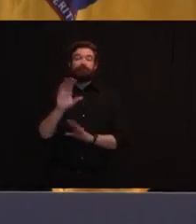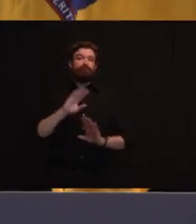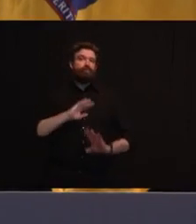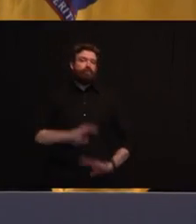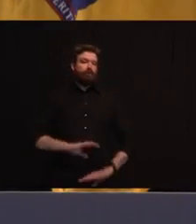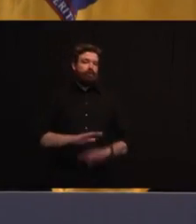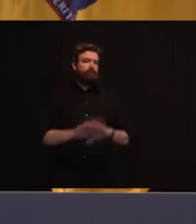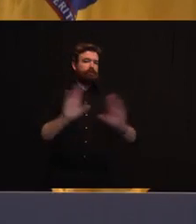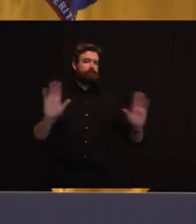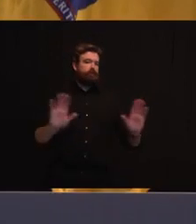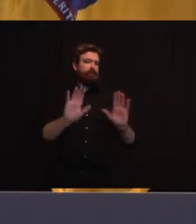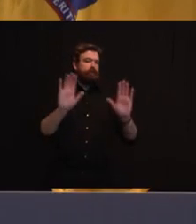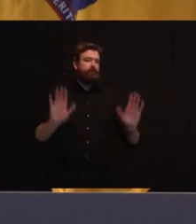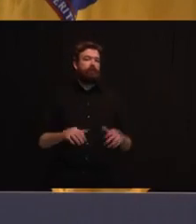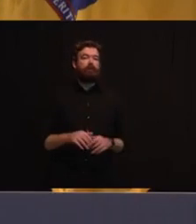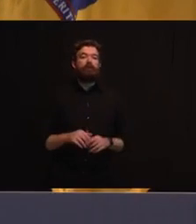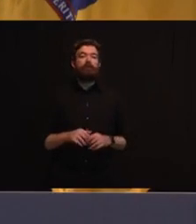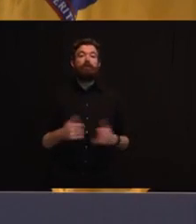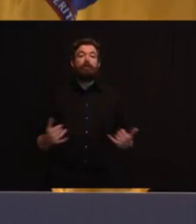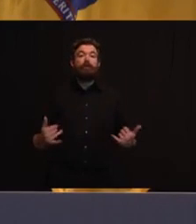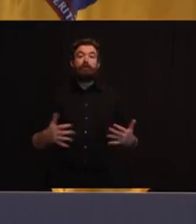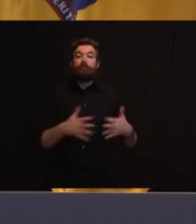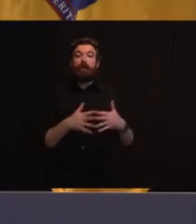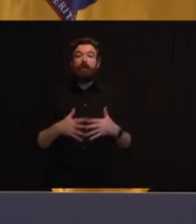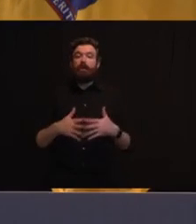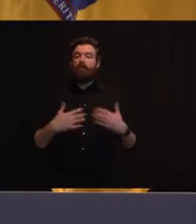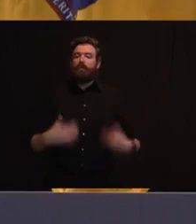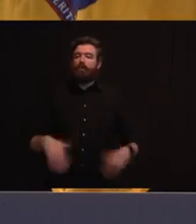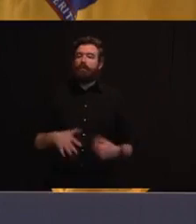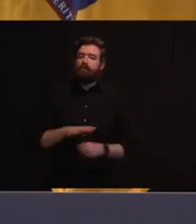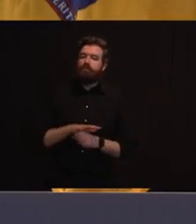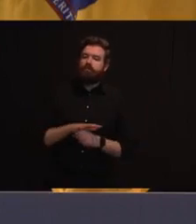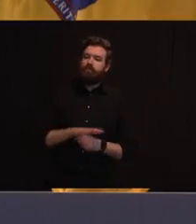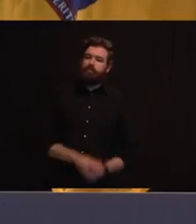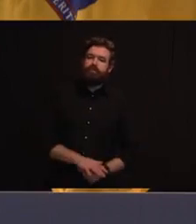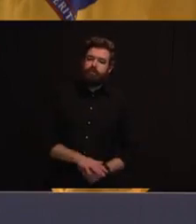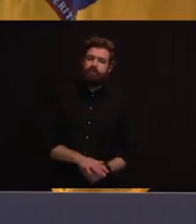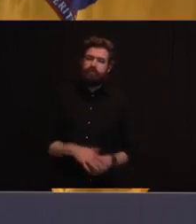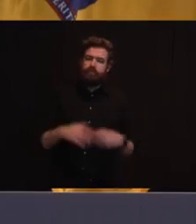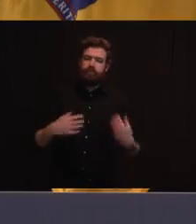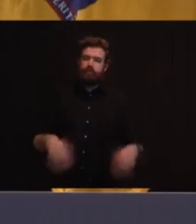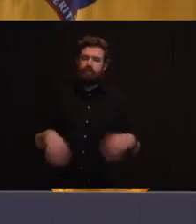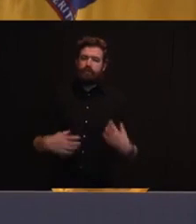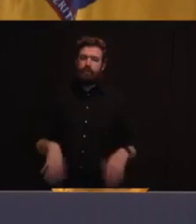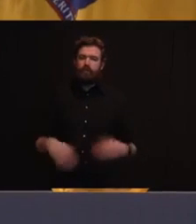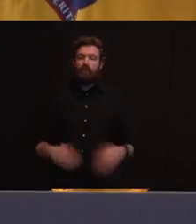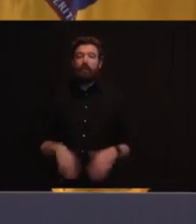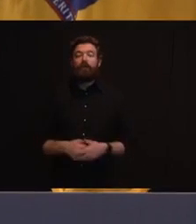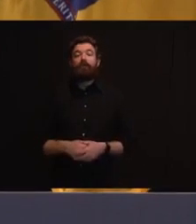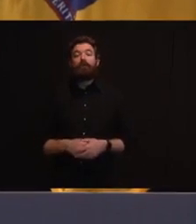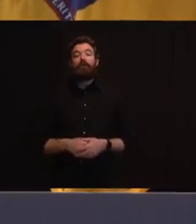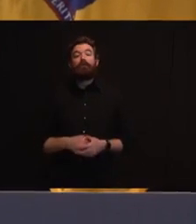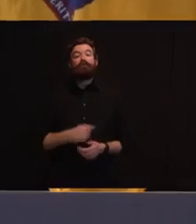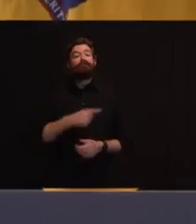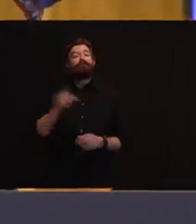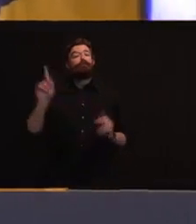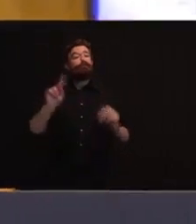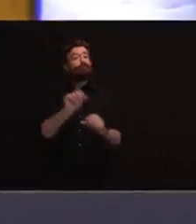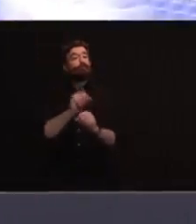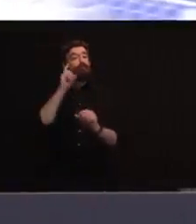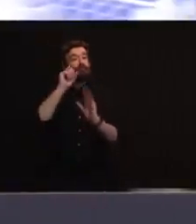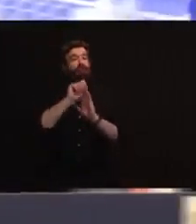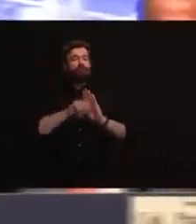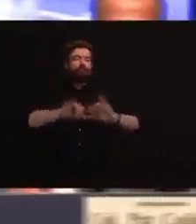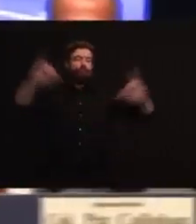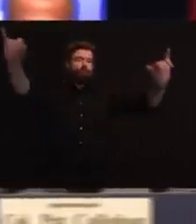now, we've made the call that I think working from home as state offices is the right call. Thank you. I would just add that we use that